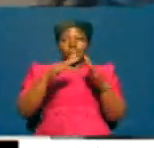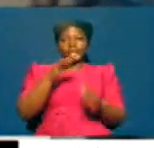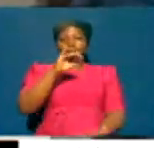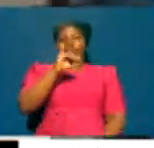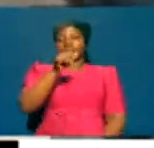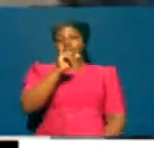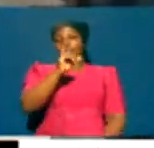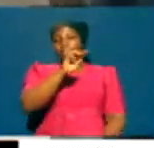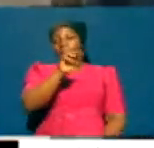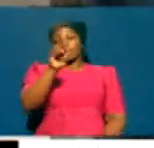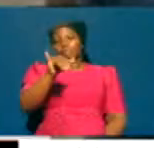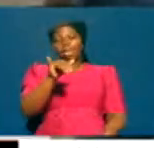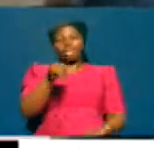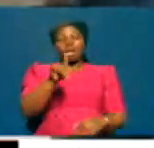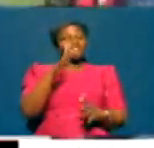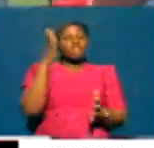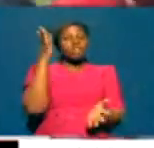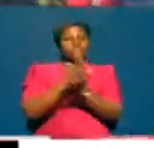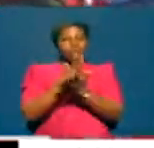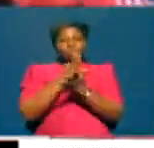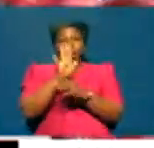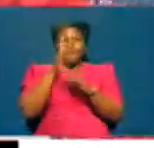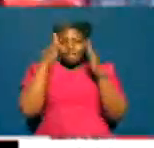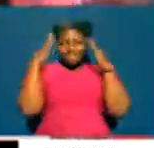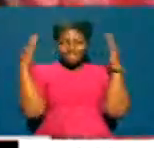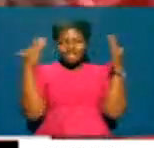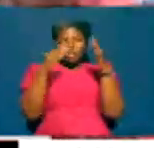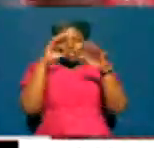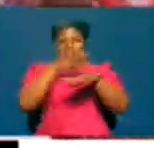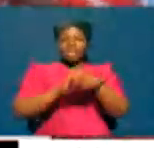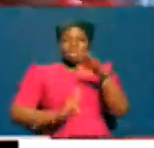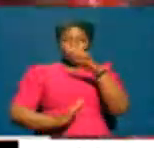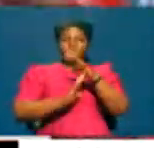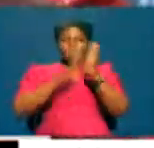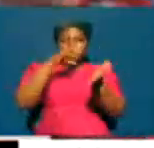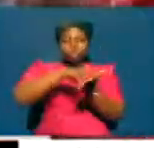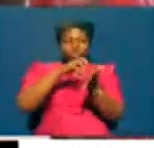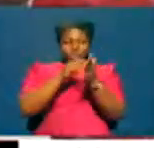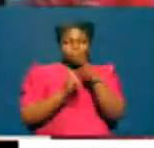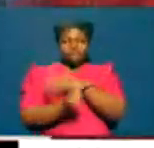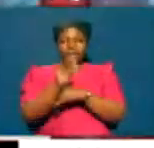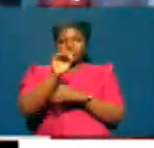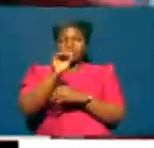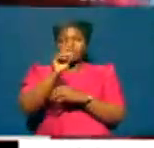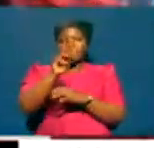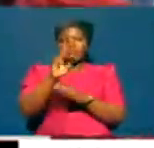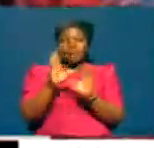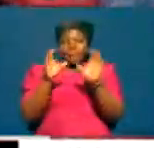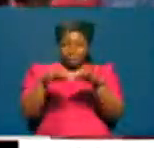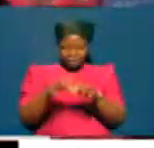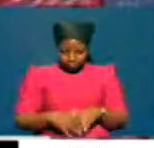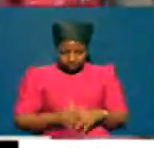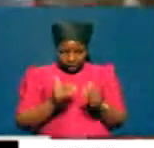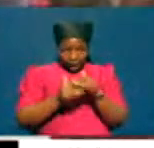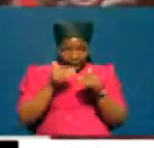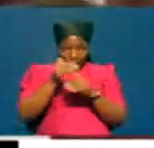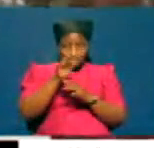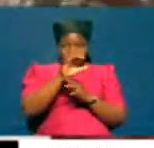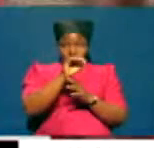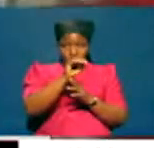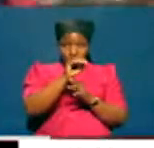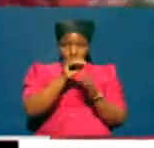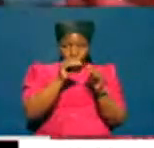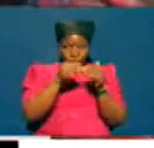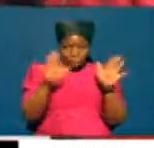his determination to seek the top seat under ODM party ticket. Speaking after opening an ODM party office